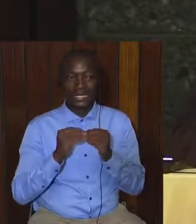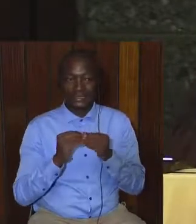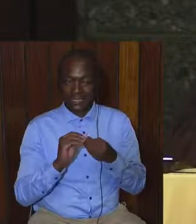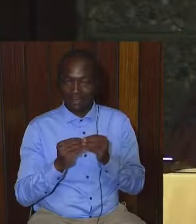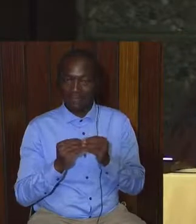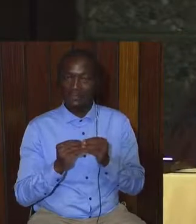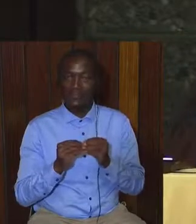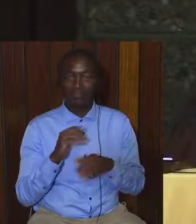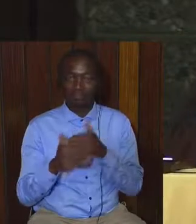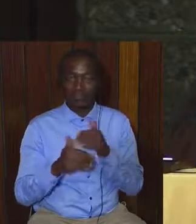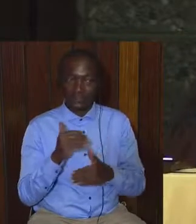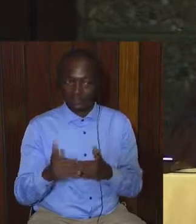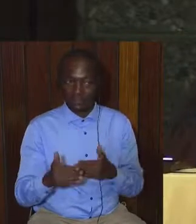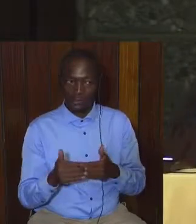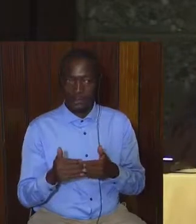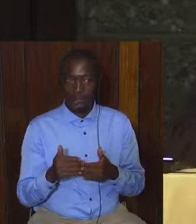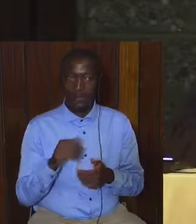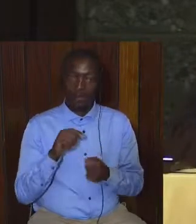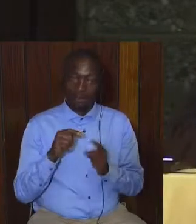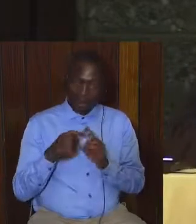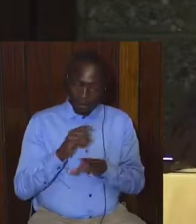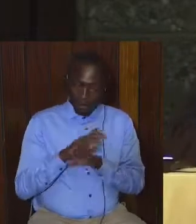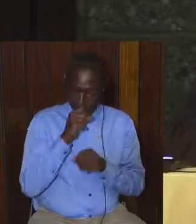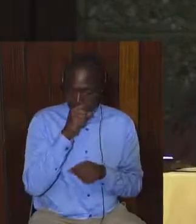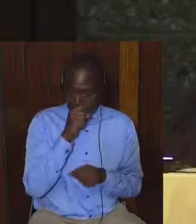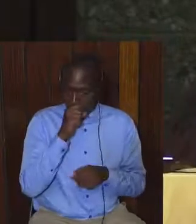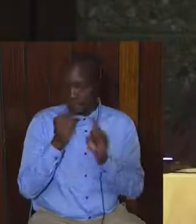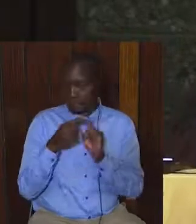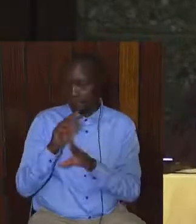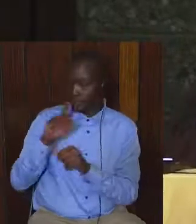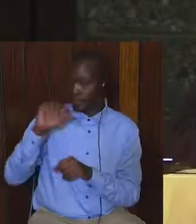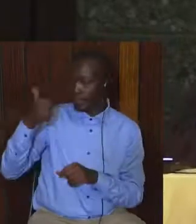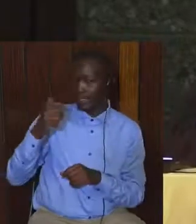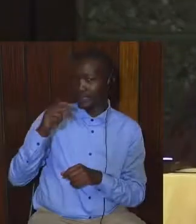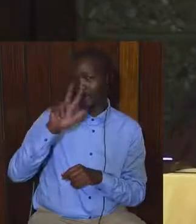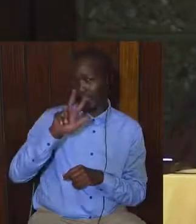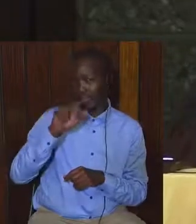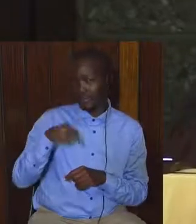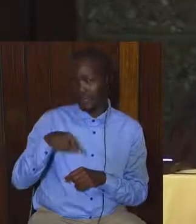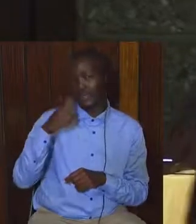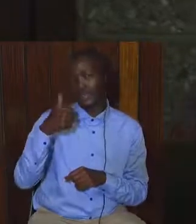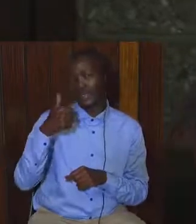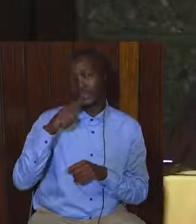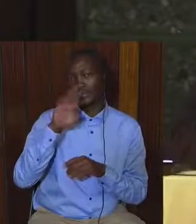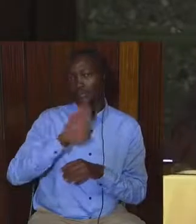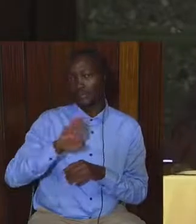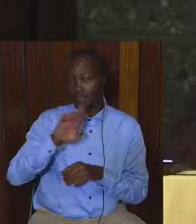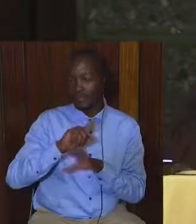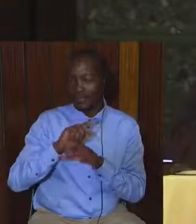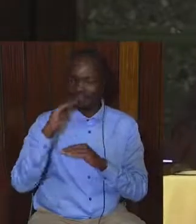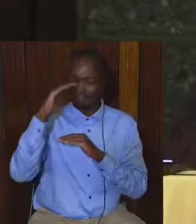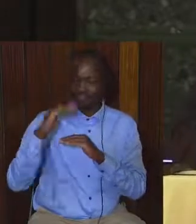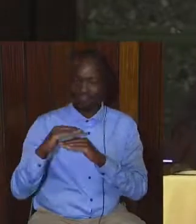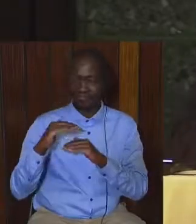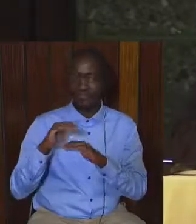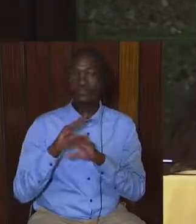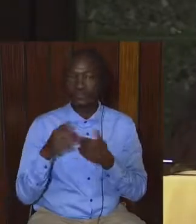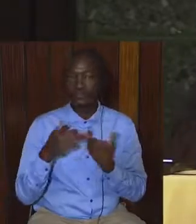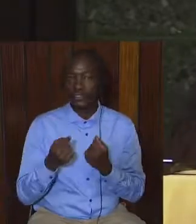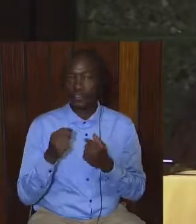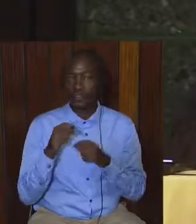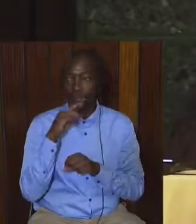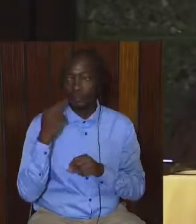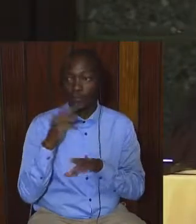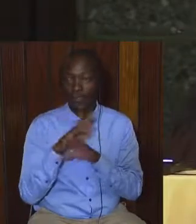process. Our budget has been reduced from 8.6 billion to 8.5 billion, so there is a marginal difference from the